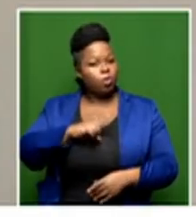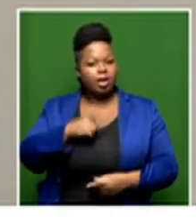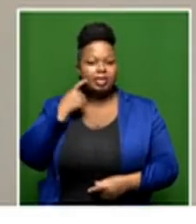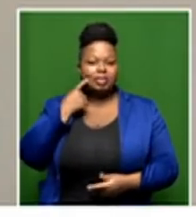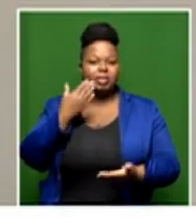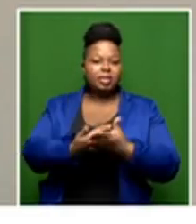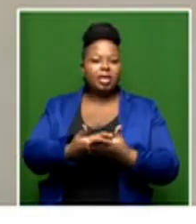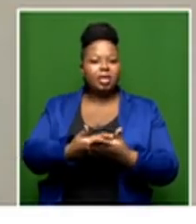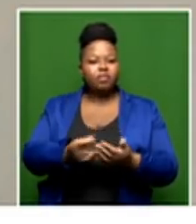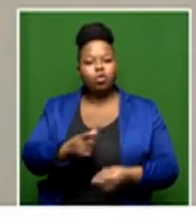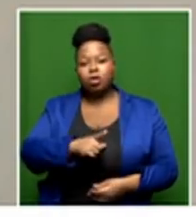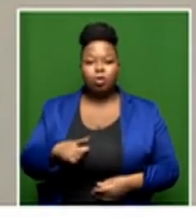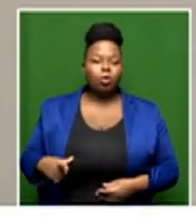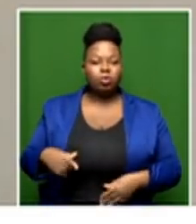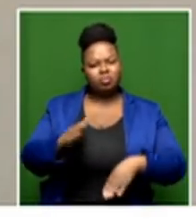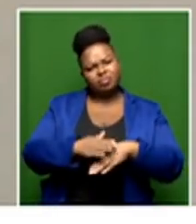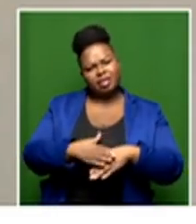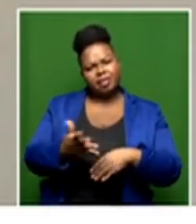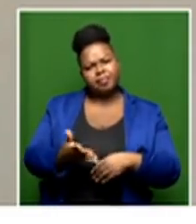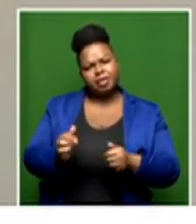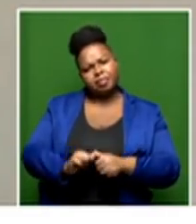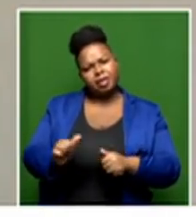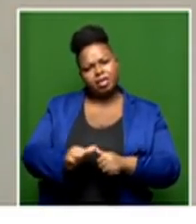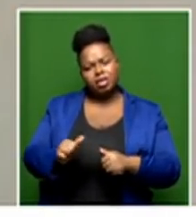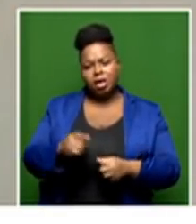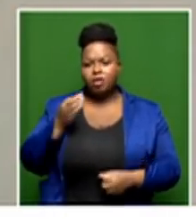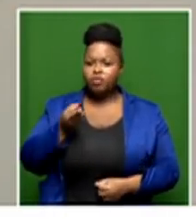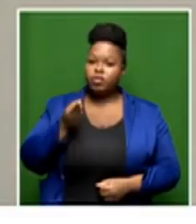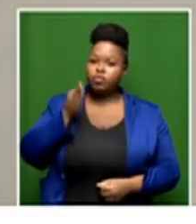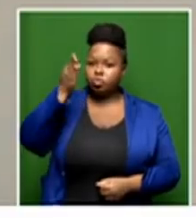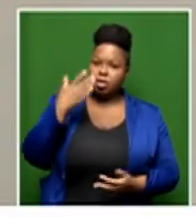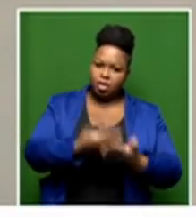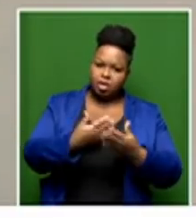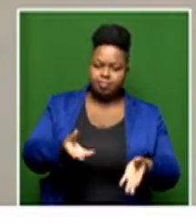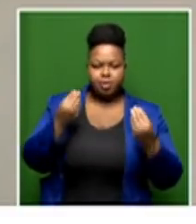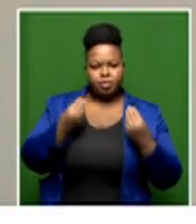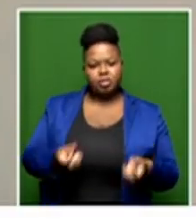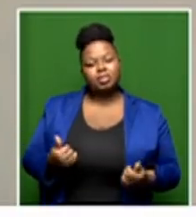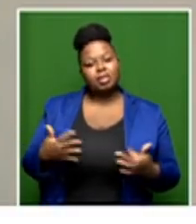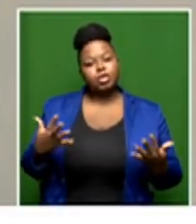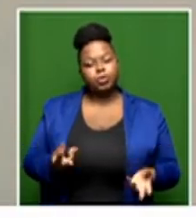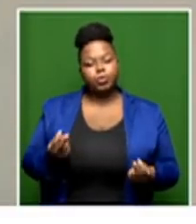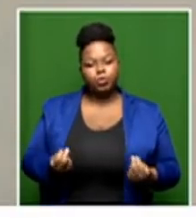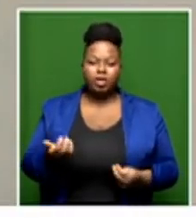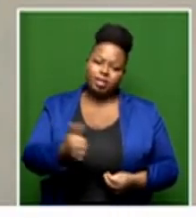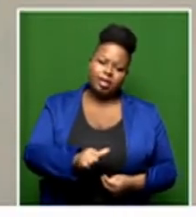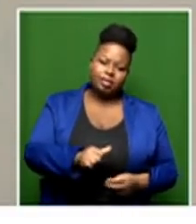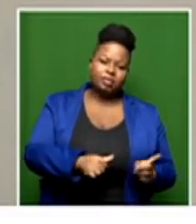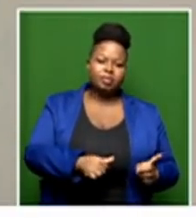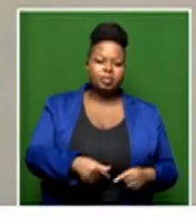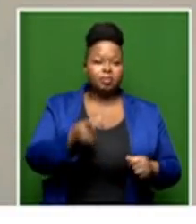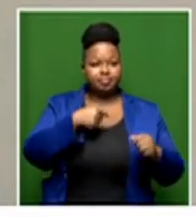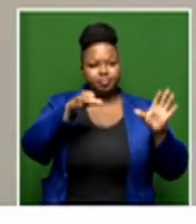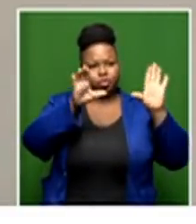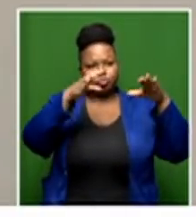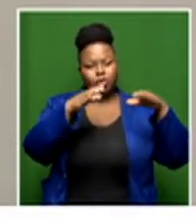longer potential to sort of much better prospects of rebuilding afresh than the ANC, than the mother